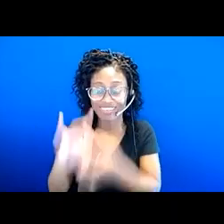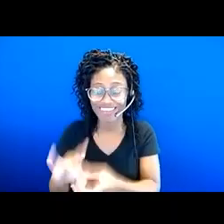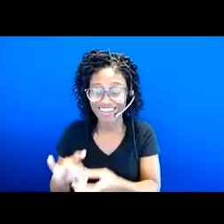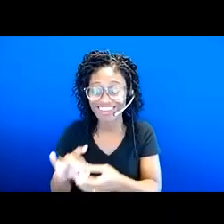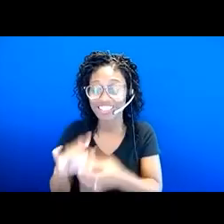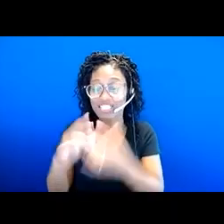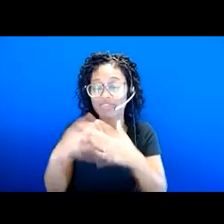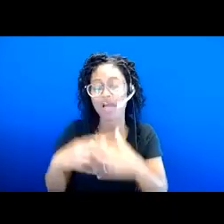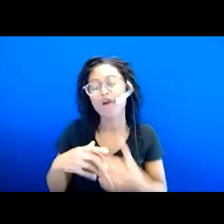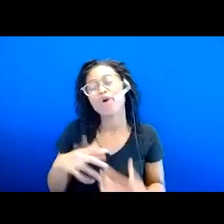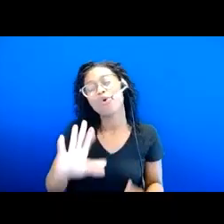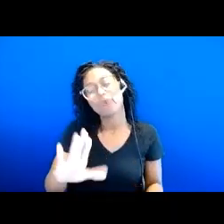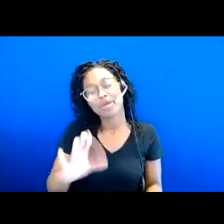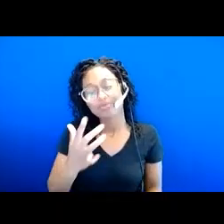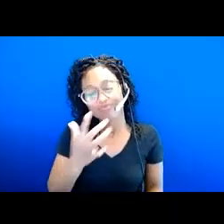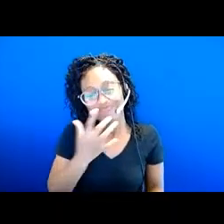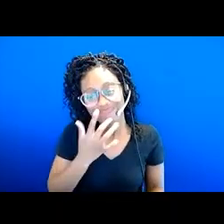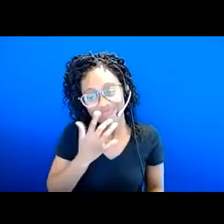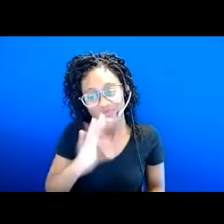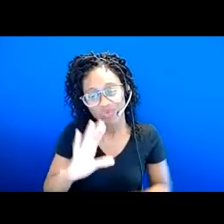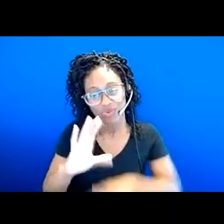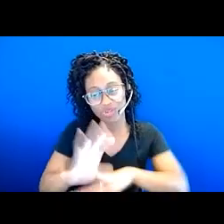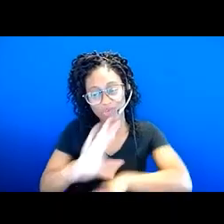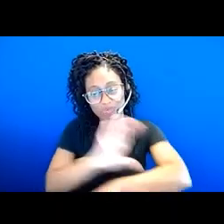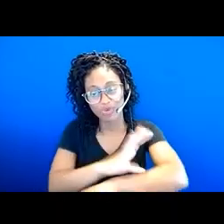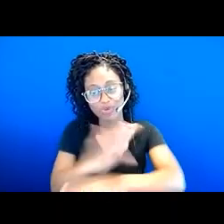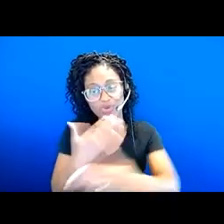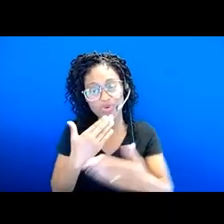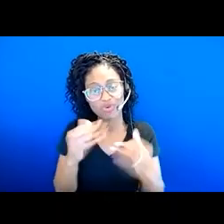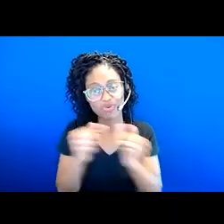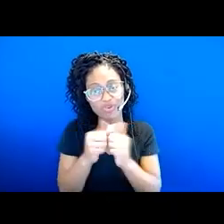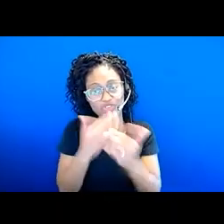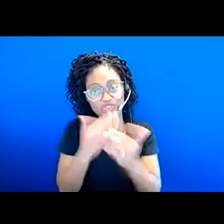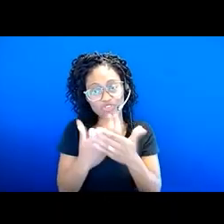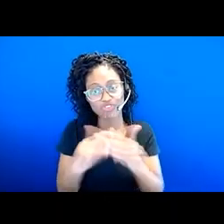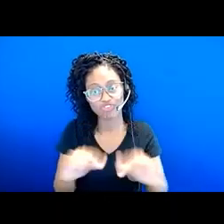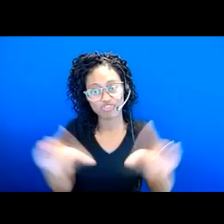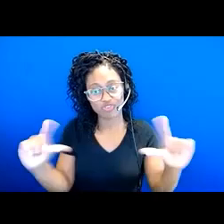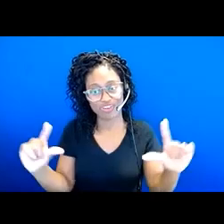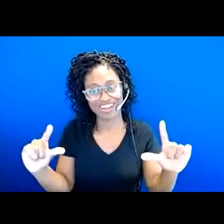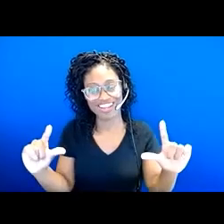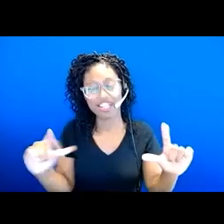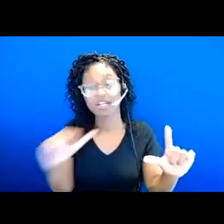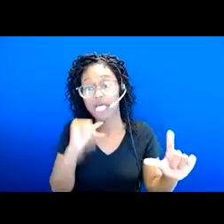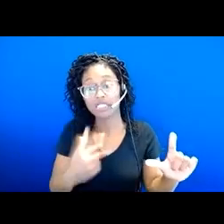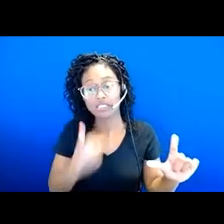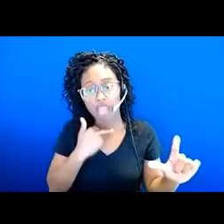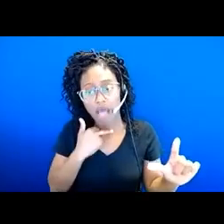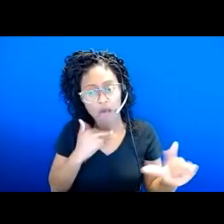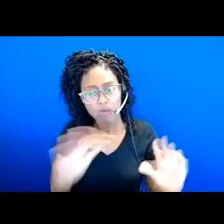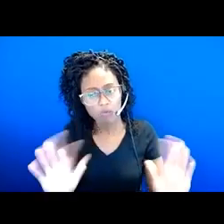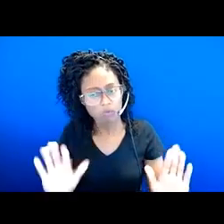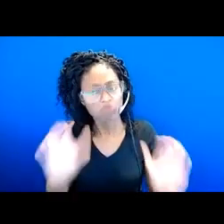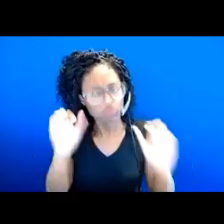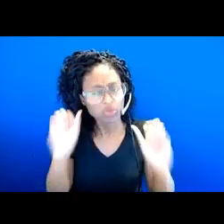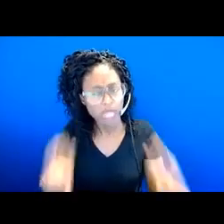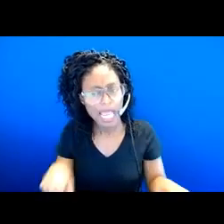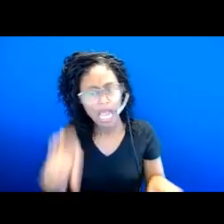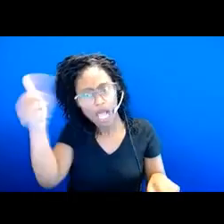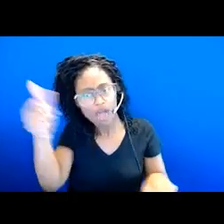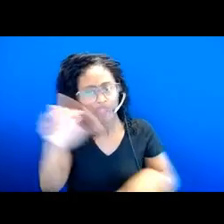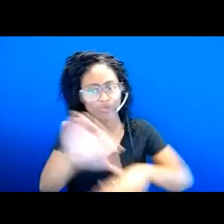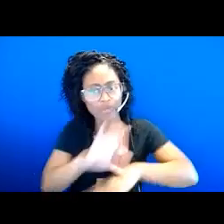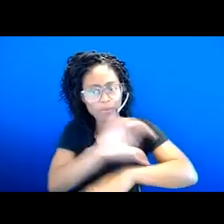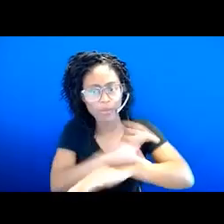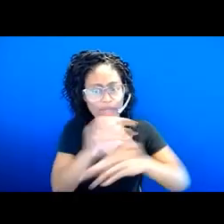recommend a computer with a good sized screen. You're not stuck to one computer to be able to do it. Everything's online,